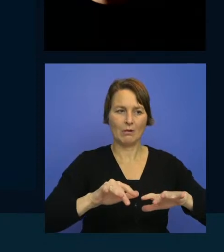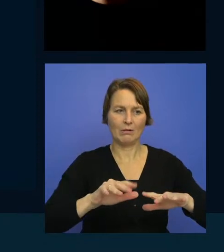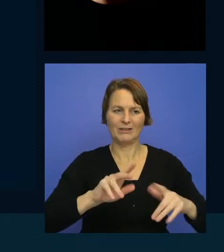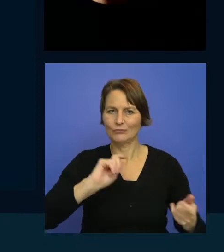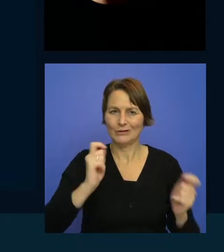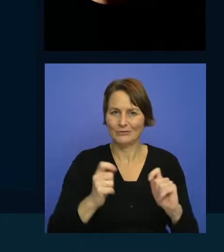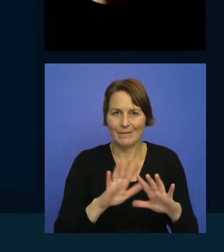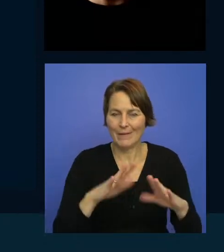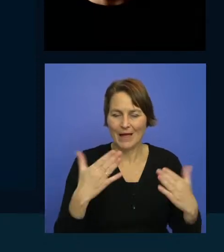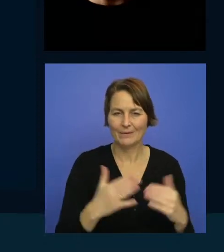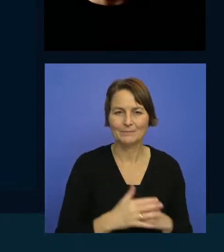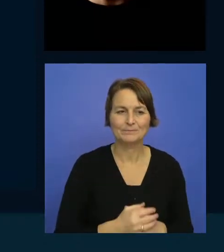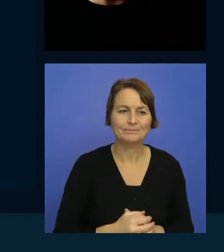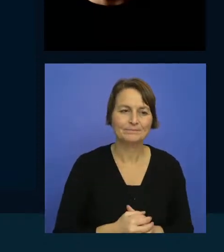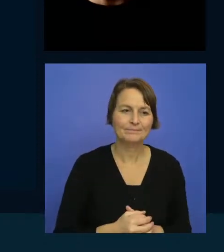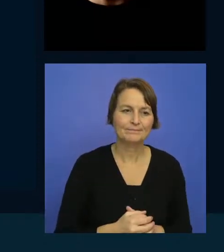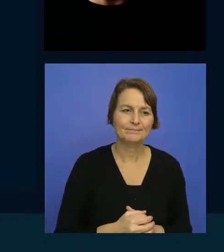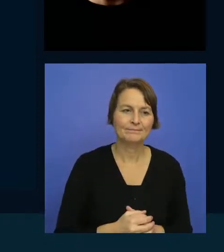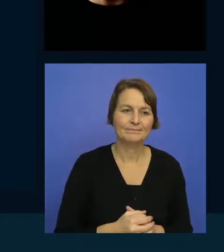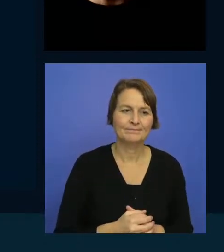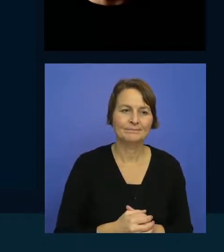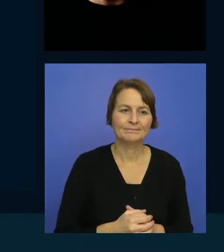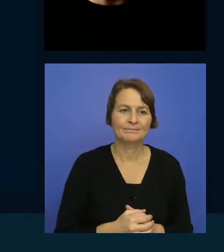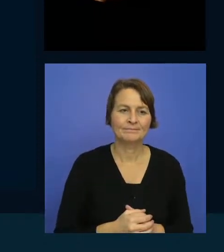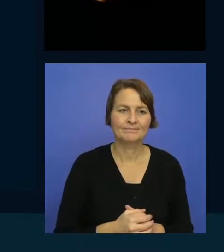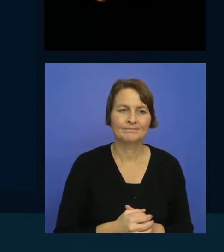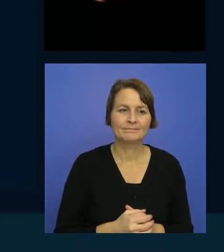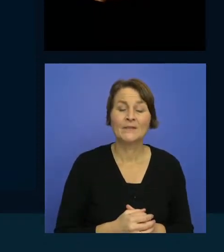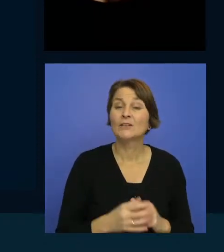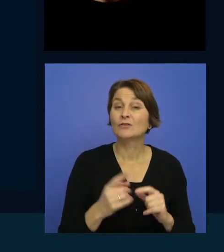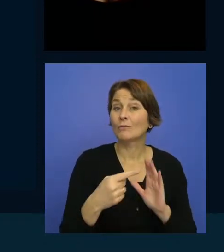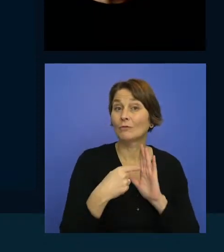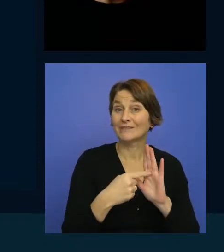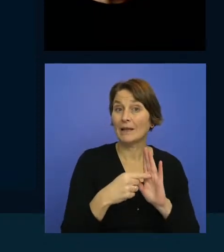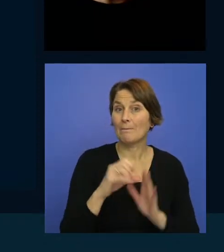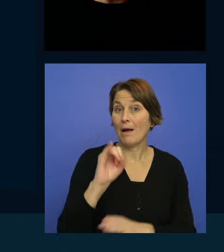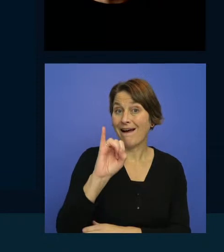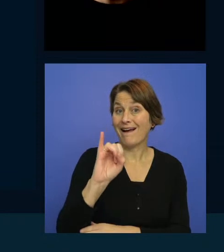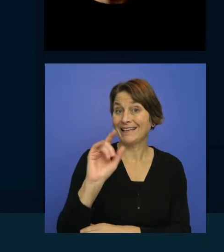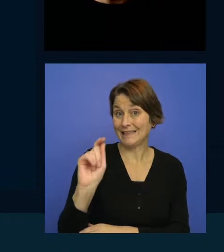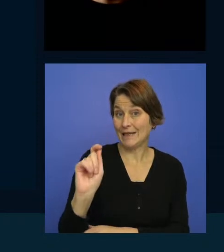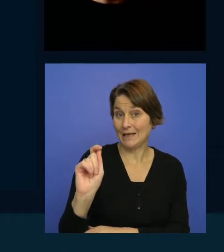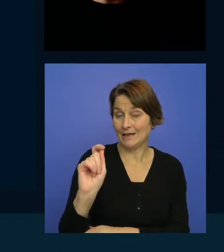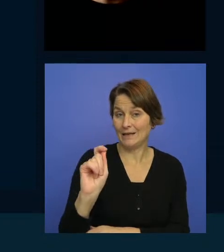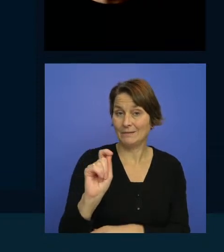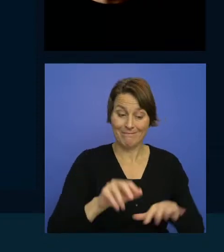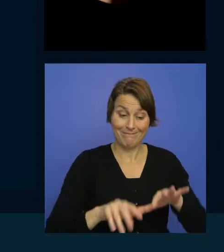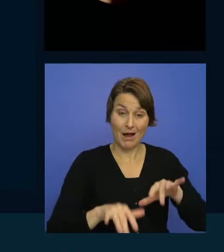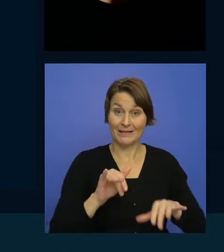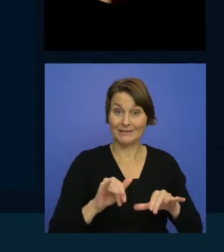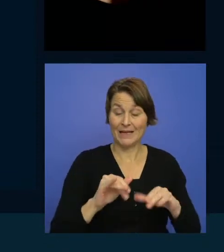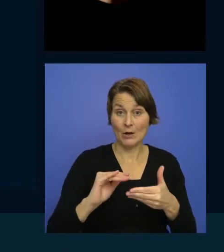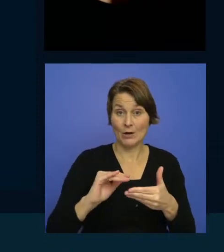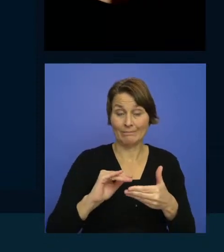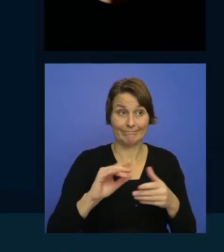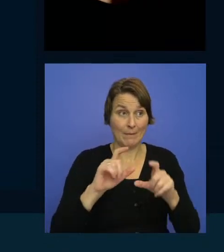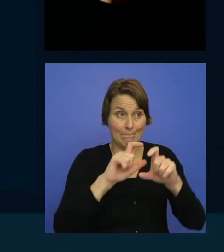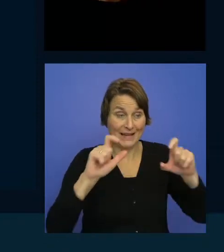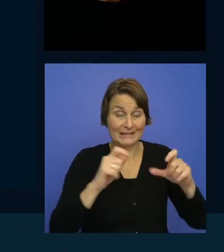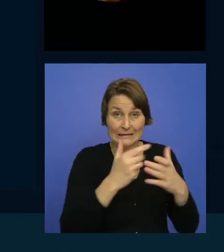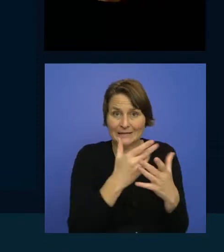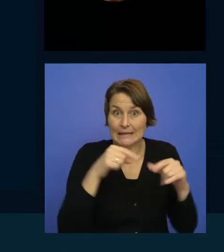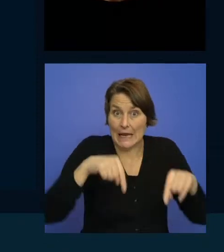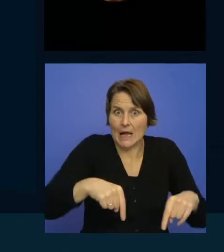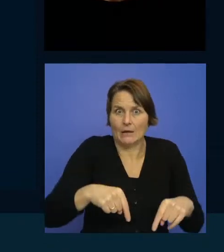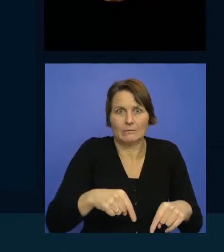Like, especially if you look at any IT organization, especially given COVID, they are looking at ways in which they